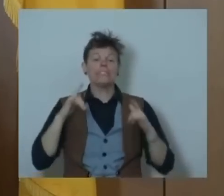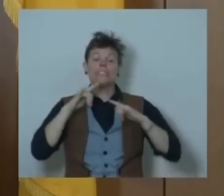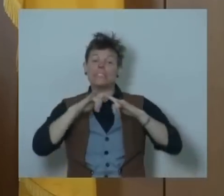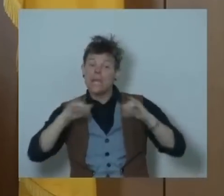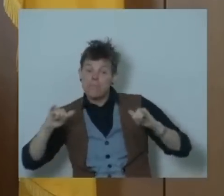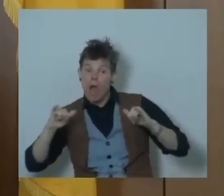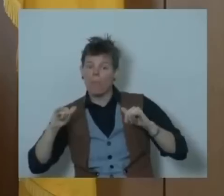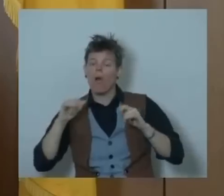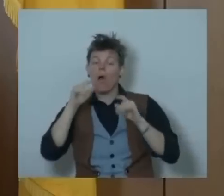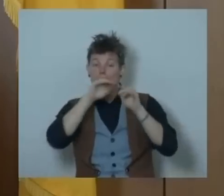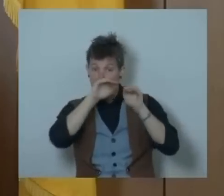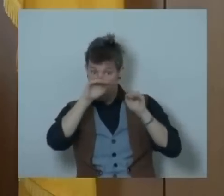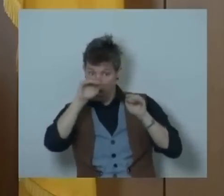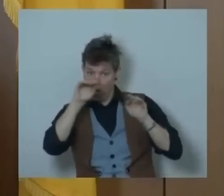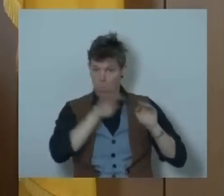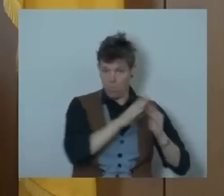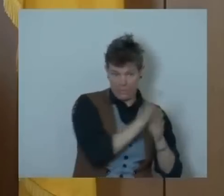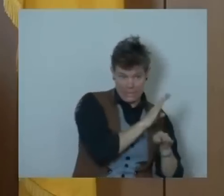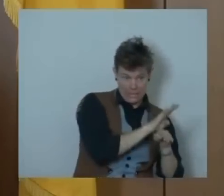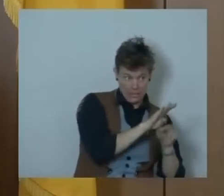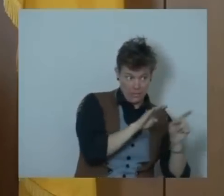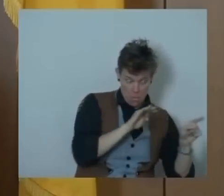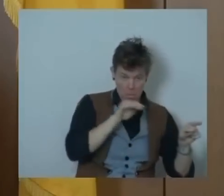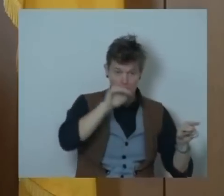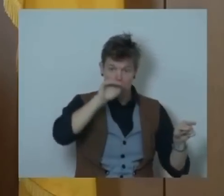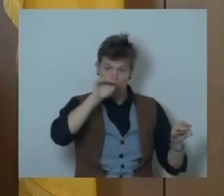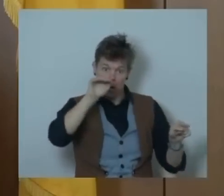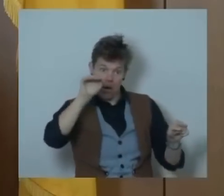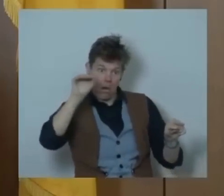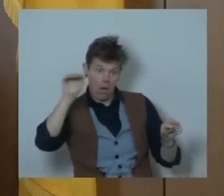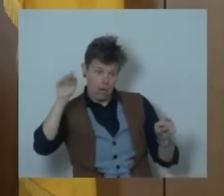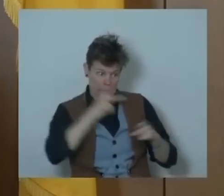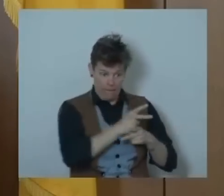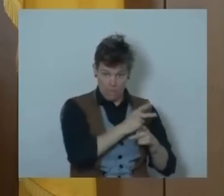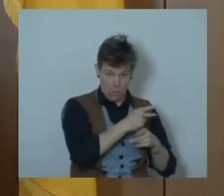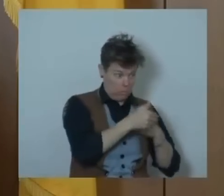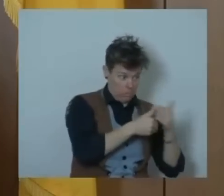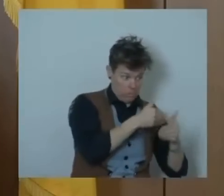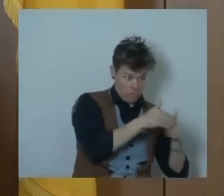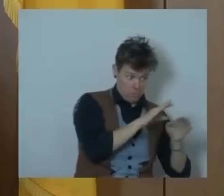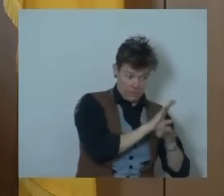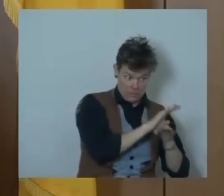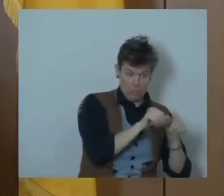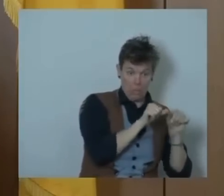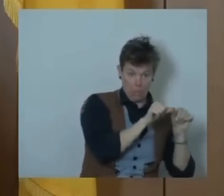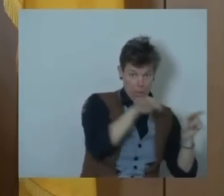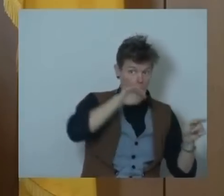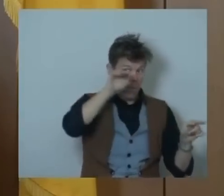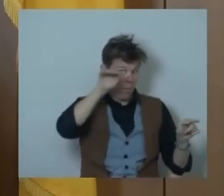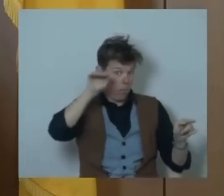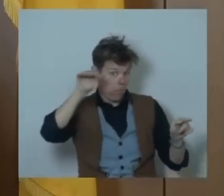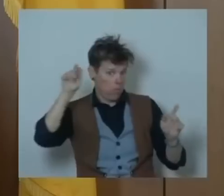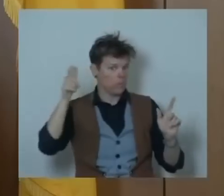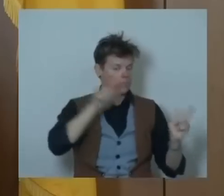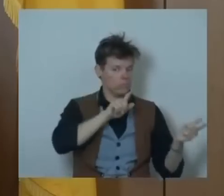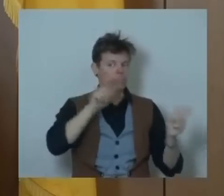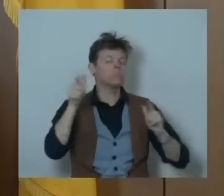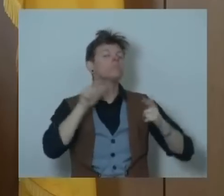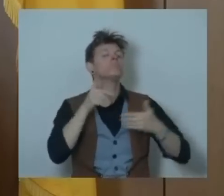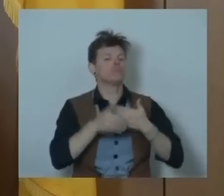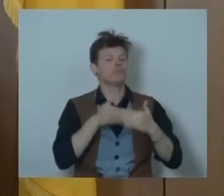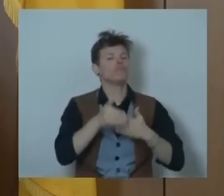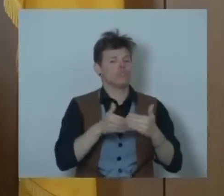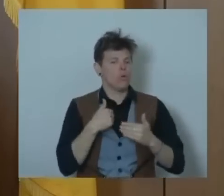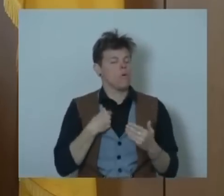We're going to go methodically, carefully, productively, but it's now This is an announcement. It started. And you saw